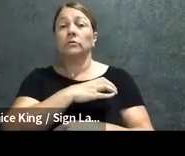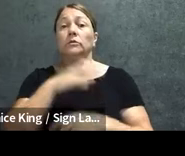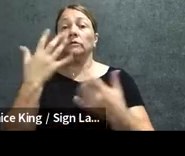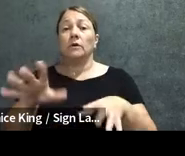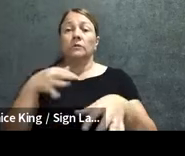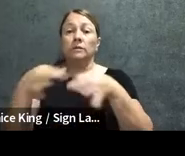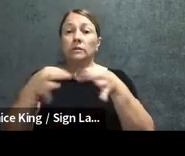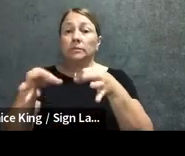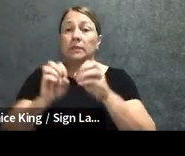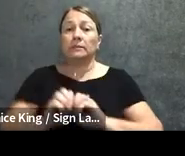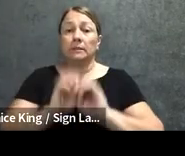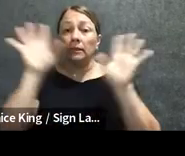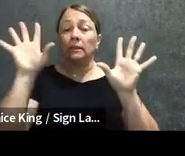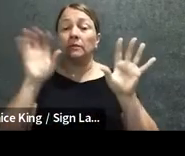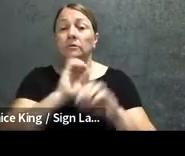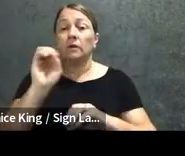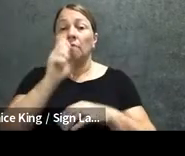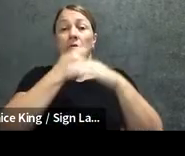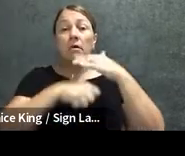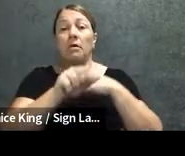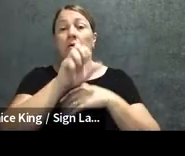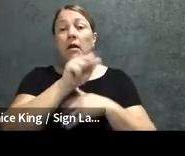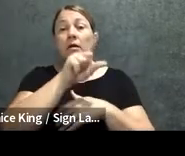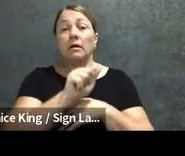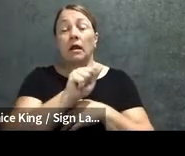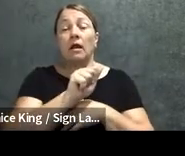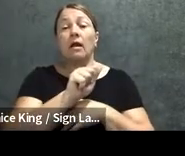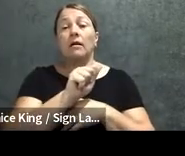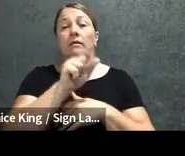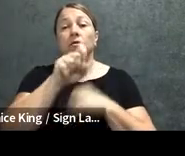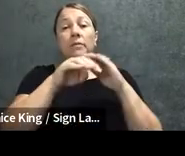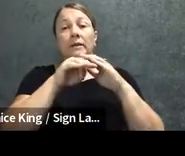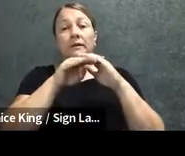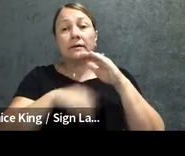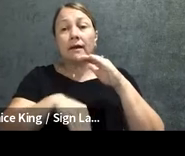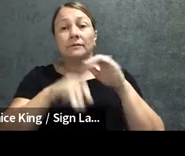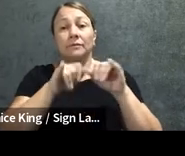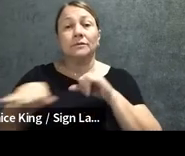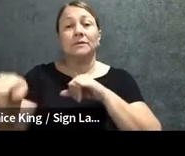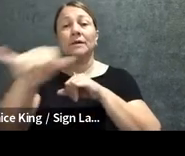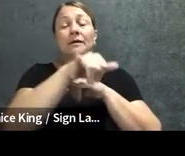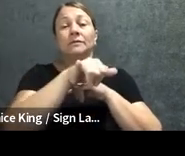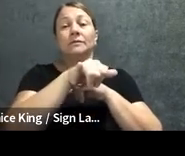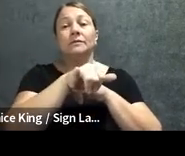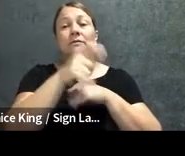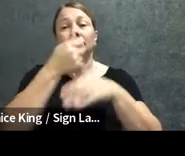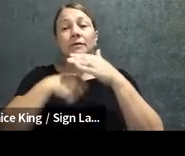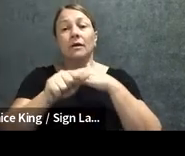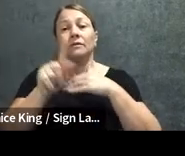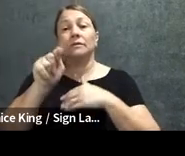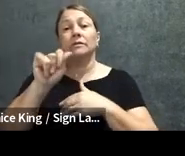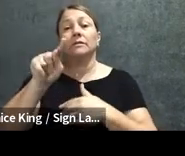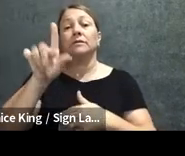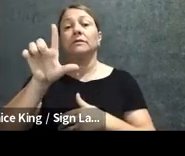in saying that nothing in the ADA shall be construed to apply a lesser standard than the standards applied under